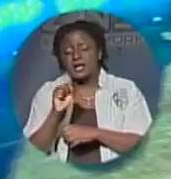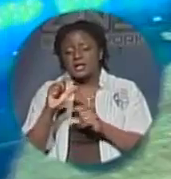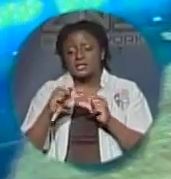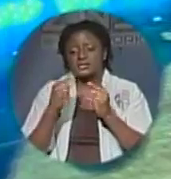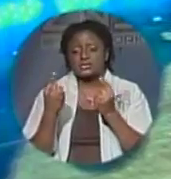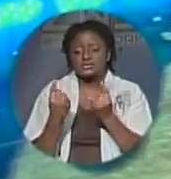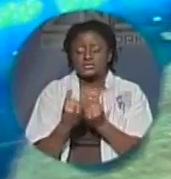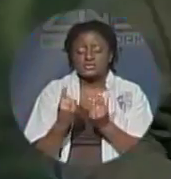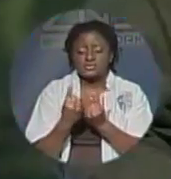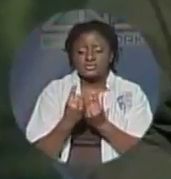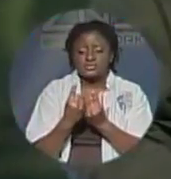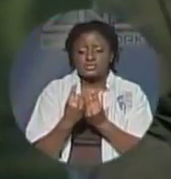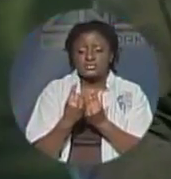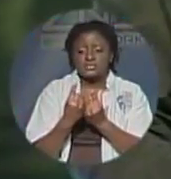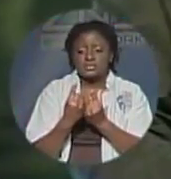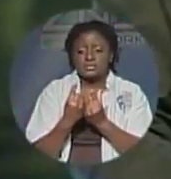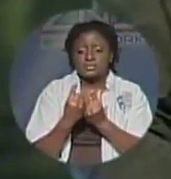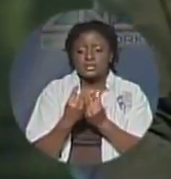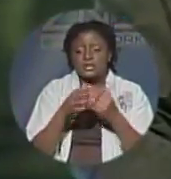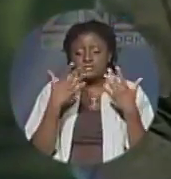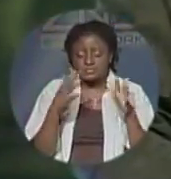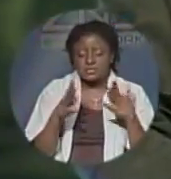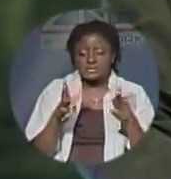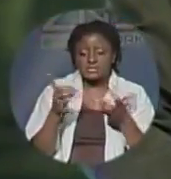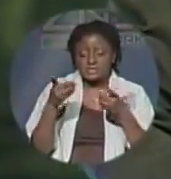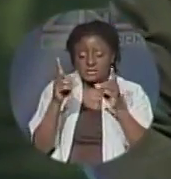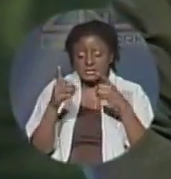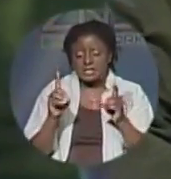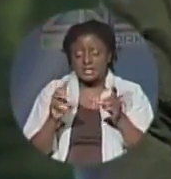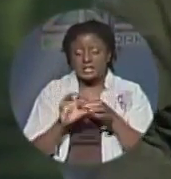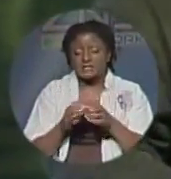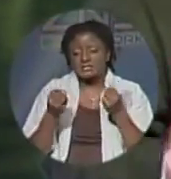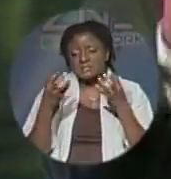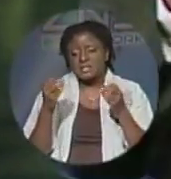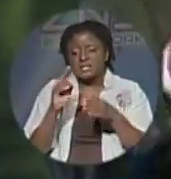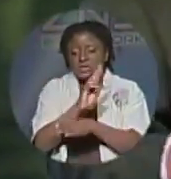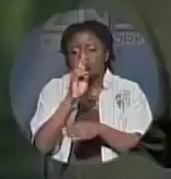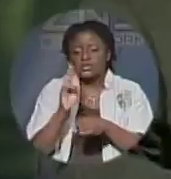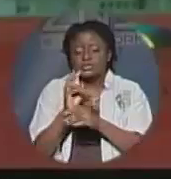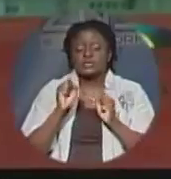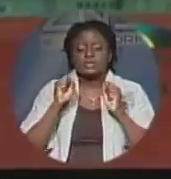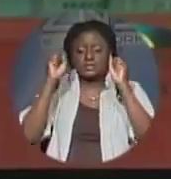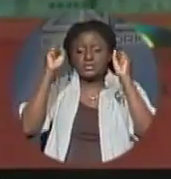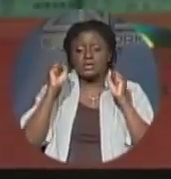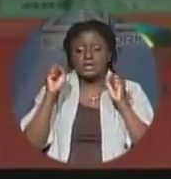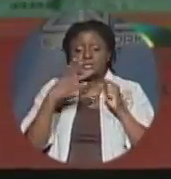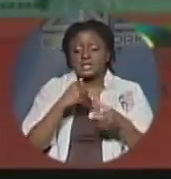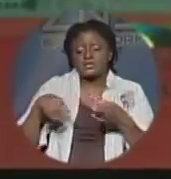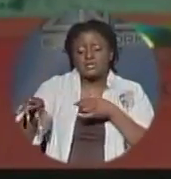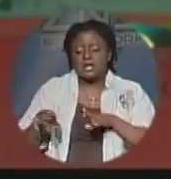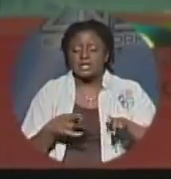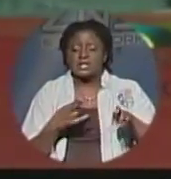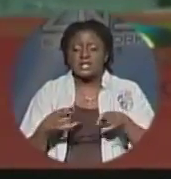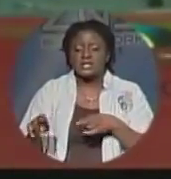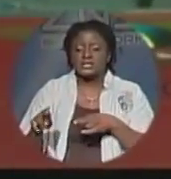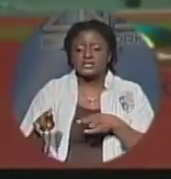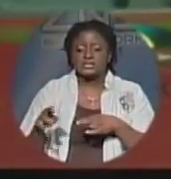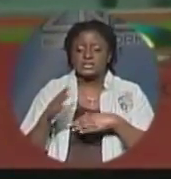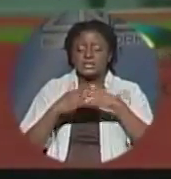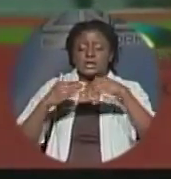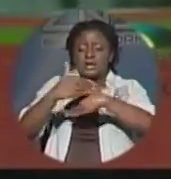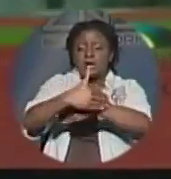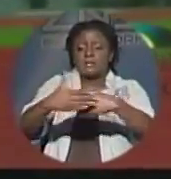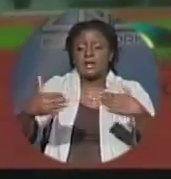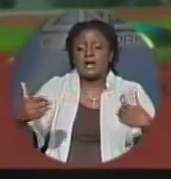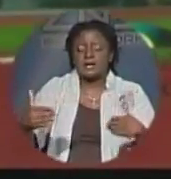Sweeting completed the design of a multi-use sports and recreational compound in record time. And the complex is taking shape